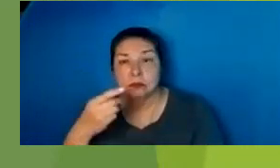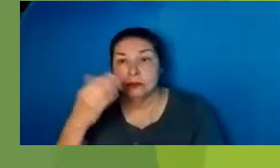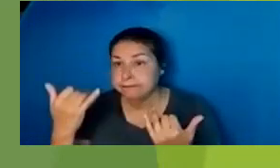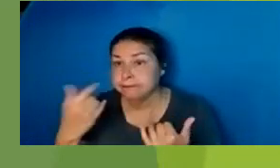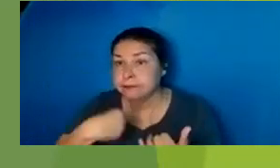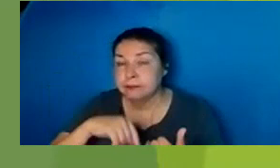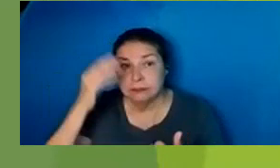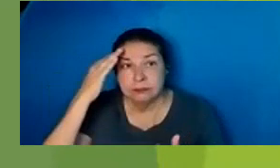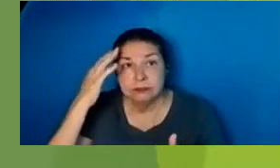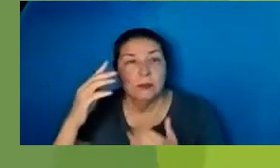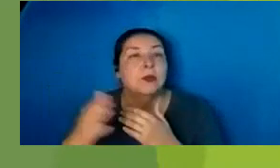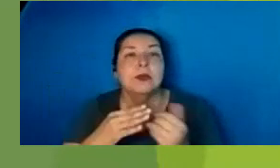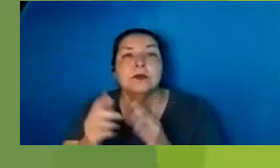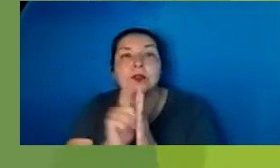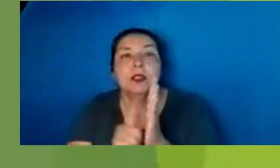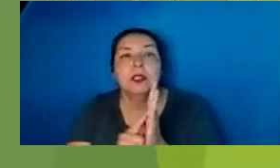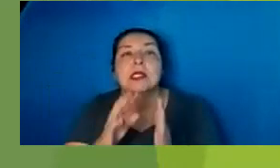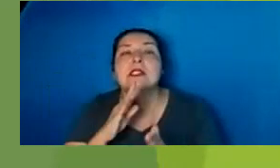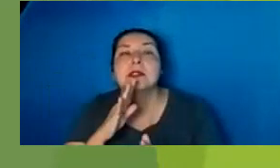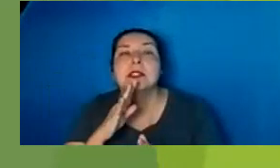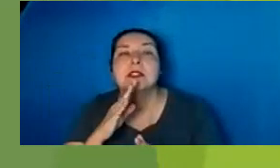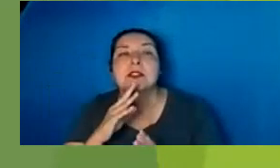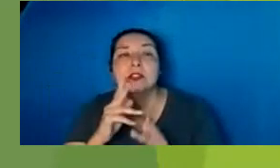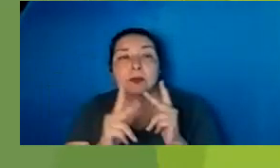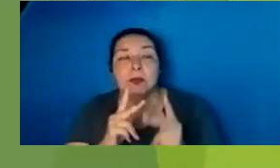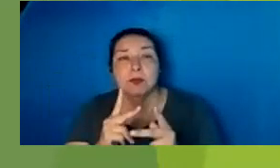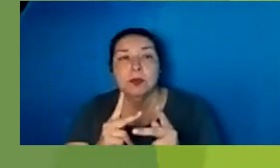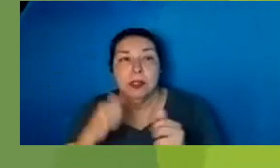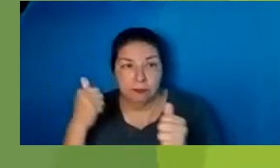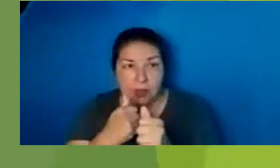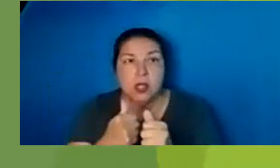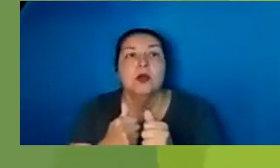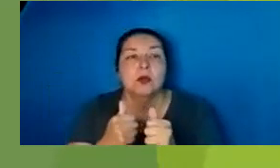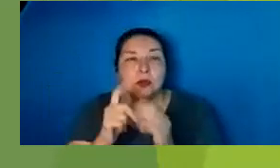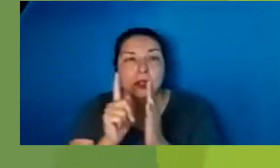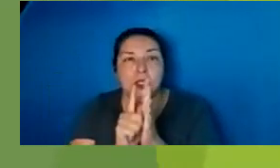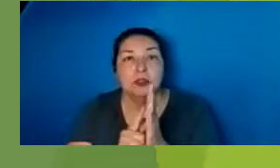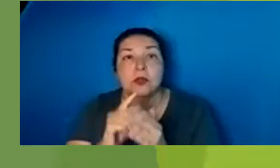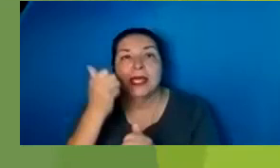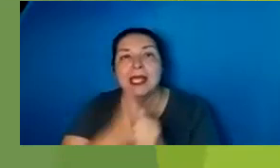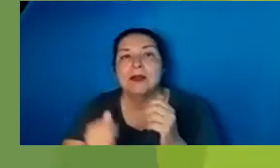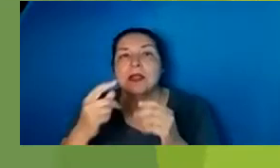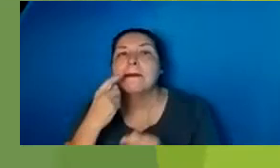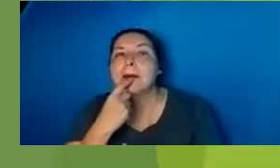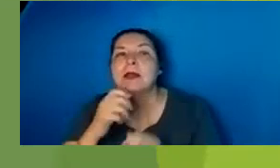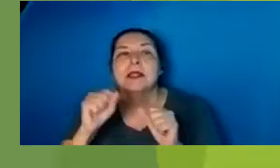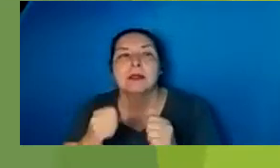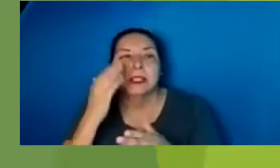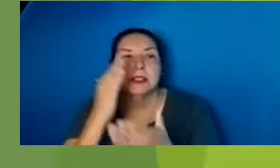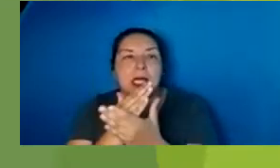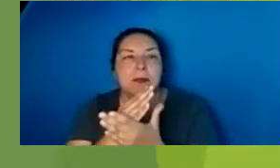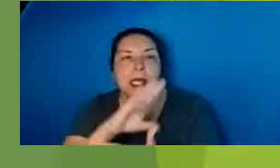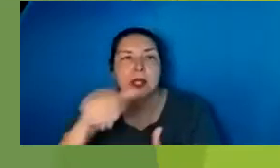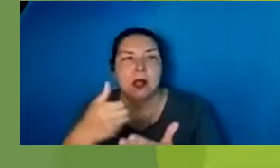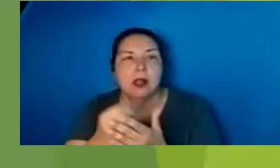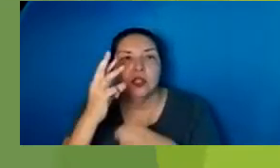that whatever the law says, it speaks to those who are under the law, so that every mouth may be stopped, and the whole world may be held